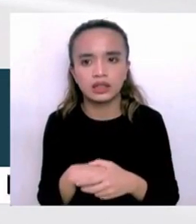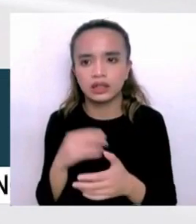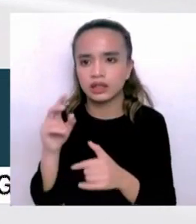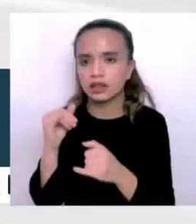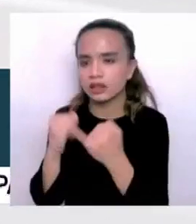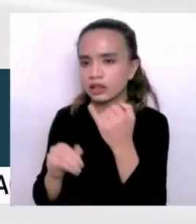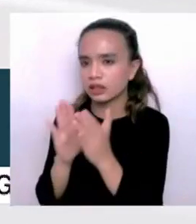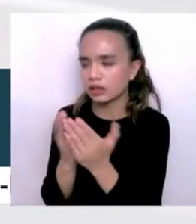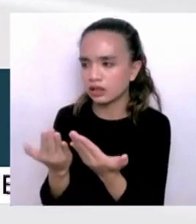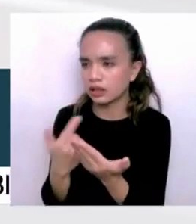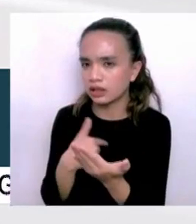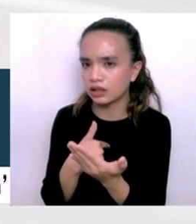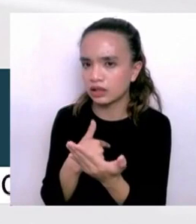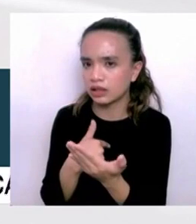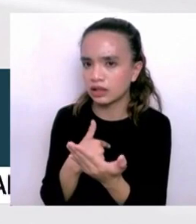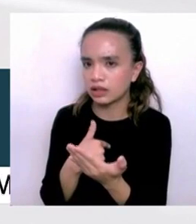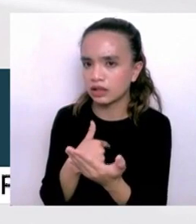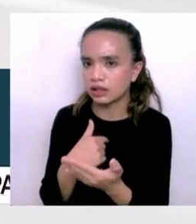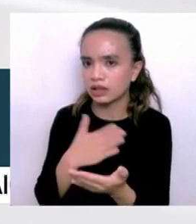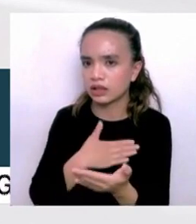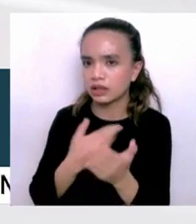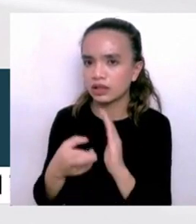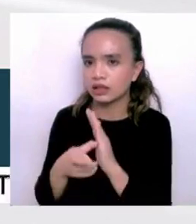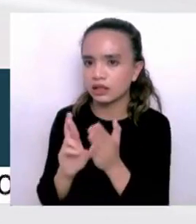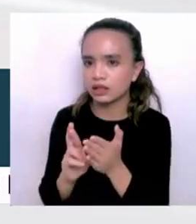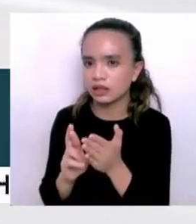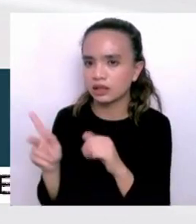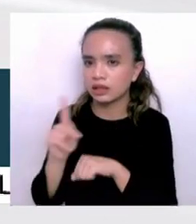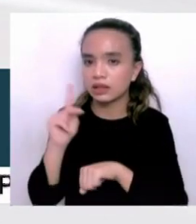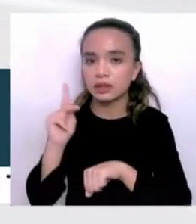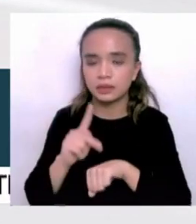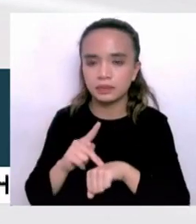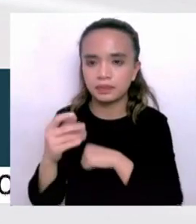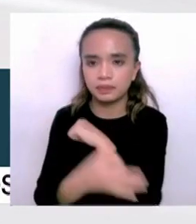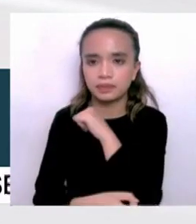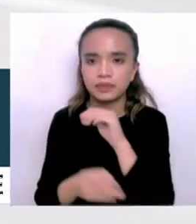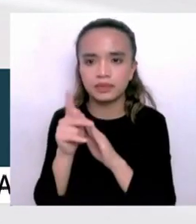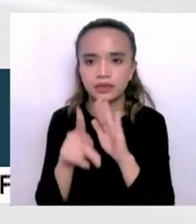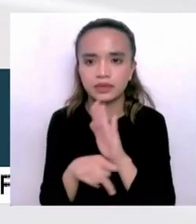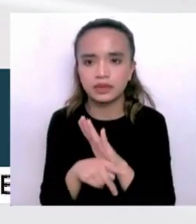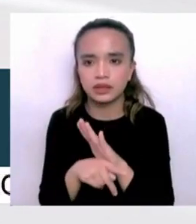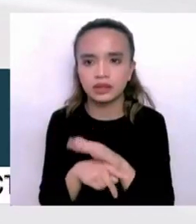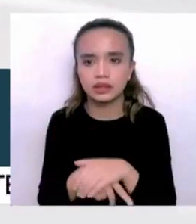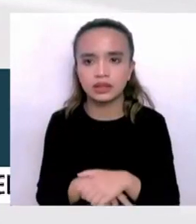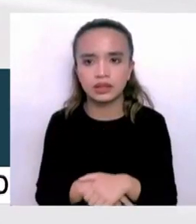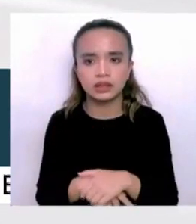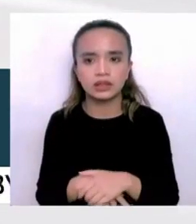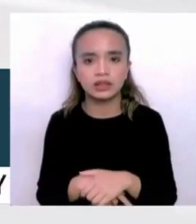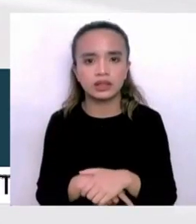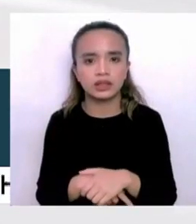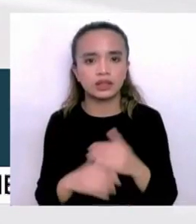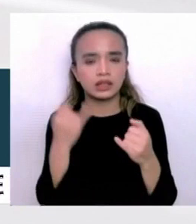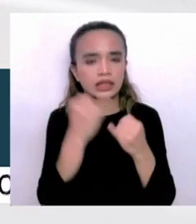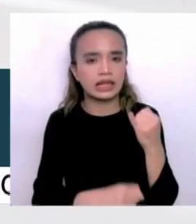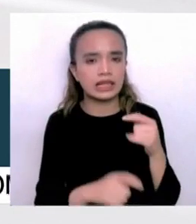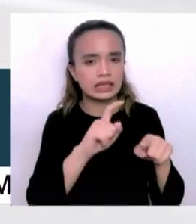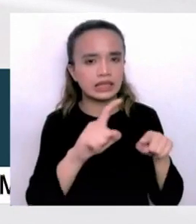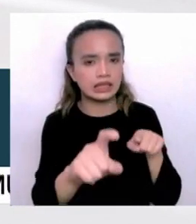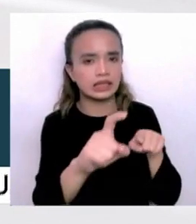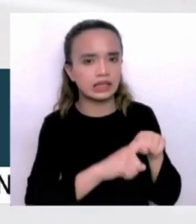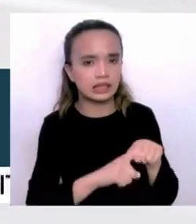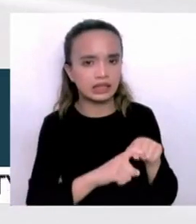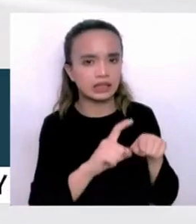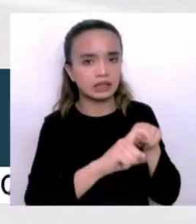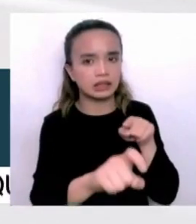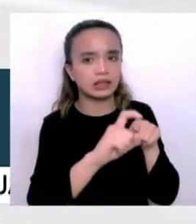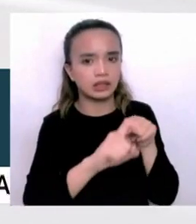that I read is my review on the Philippine foreign policy. I wrote that book. Last text message you